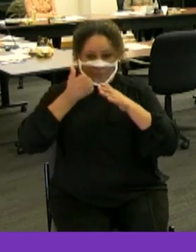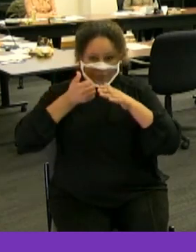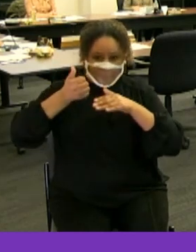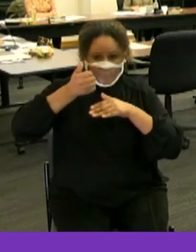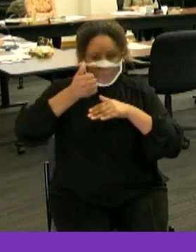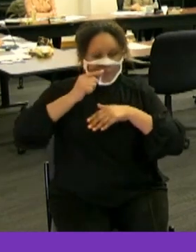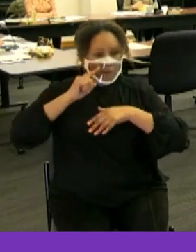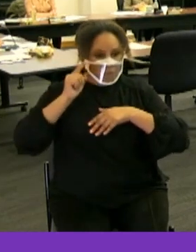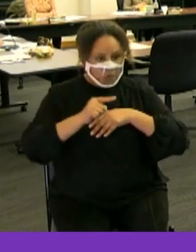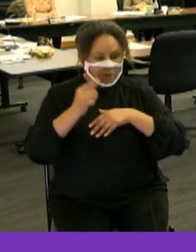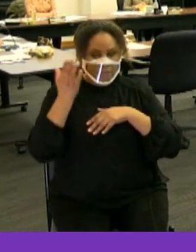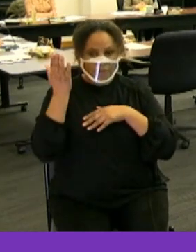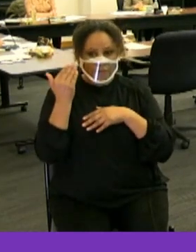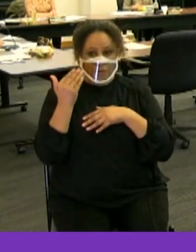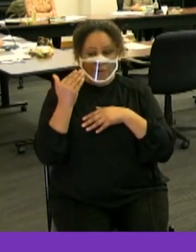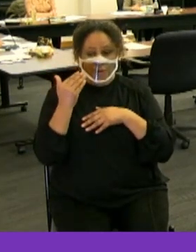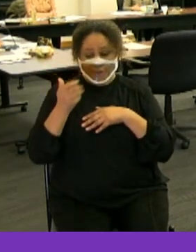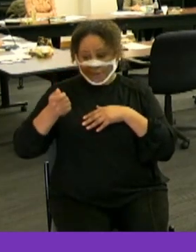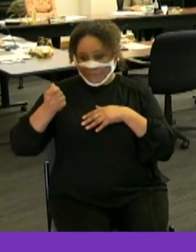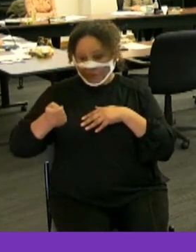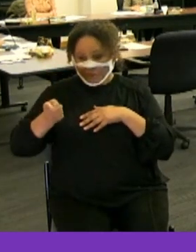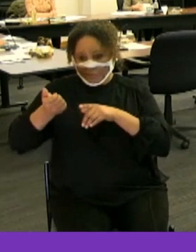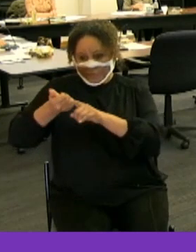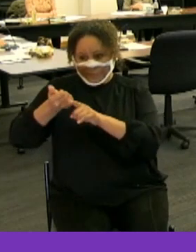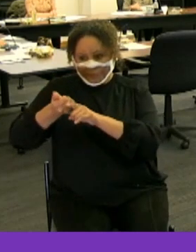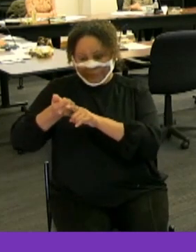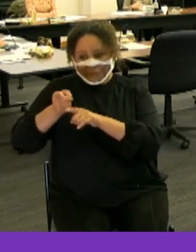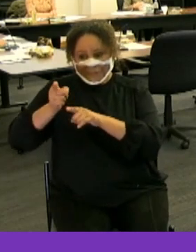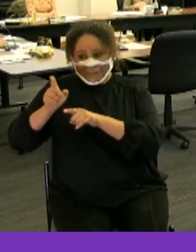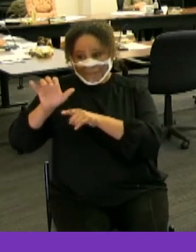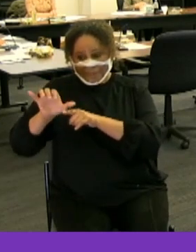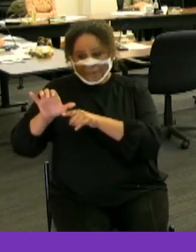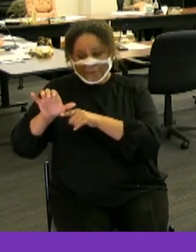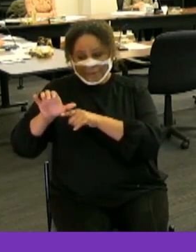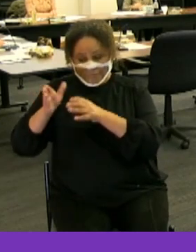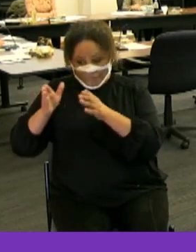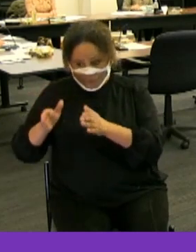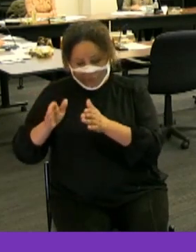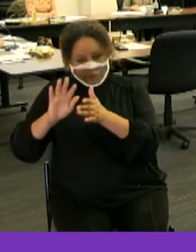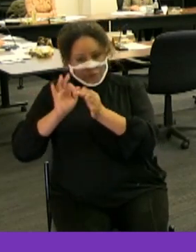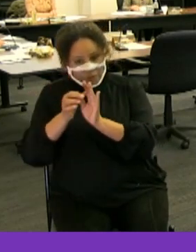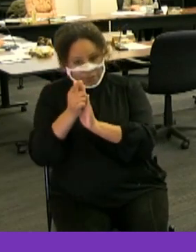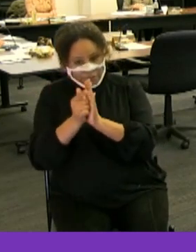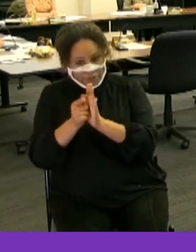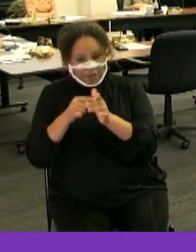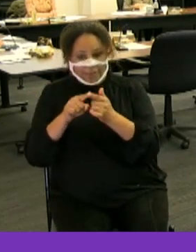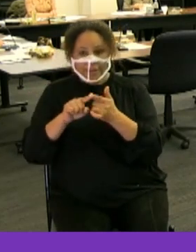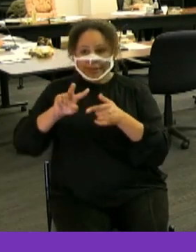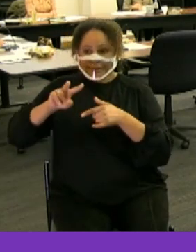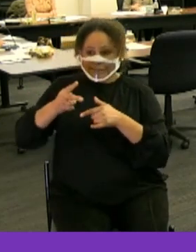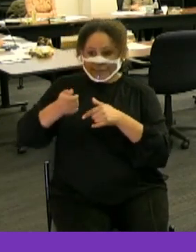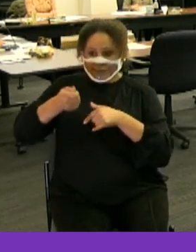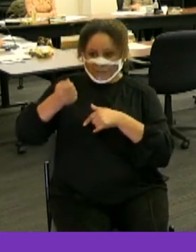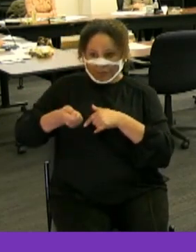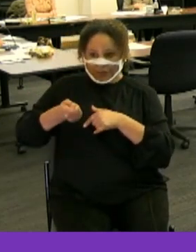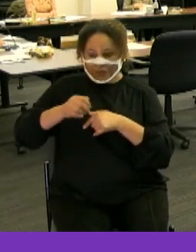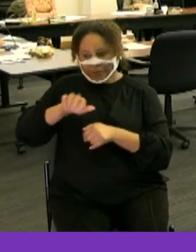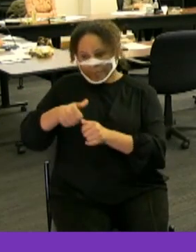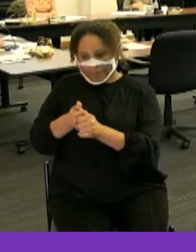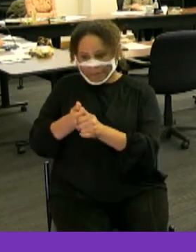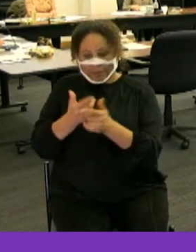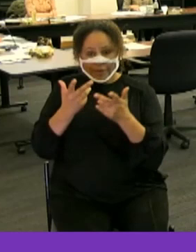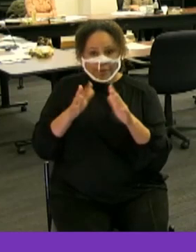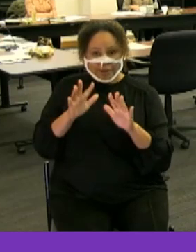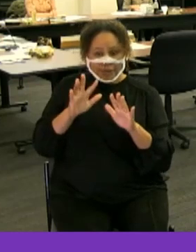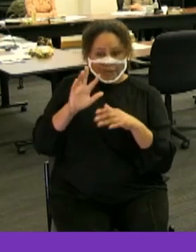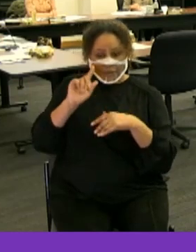now, who is the person who that branch interprets the laws, it was then backed up by a second judge after Pritzker appealed